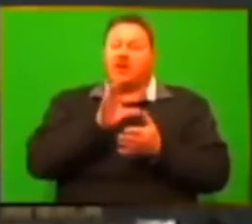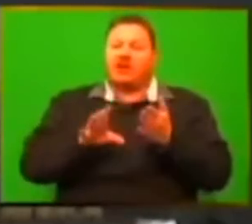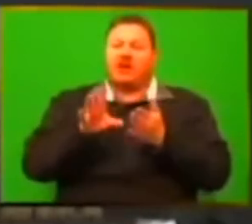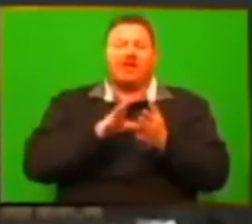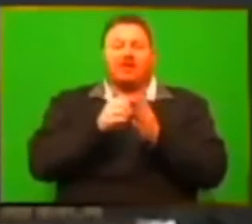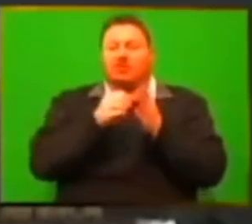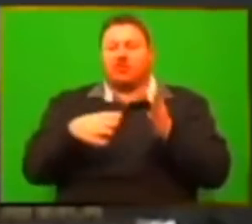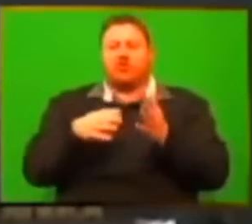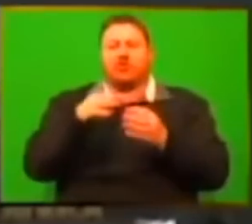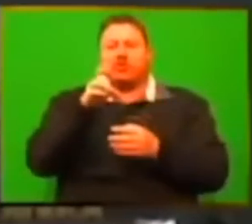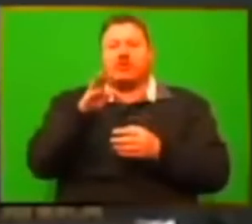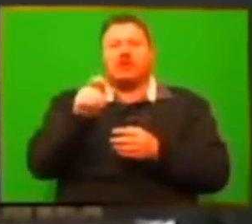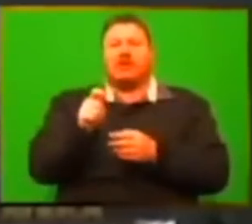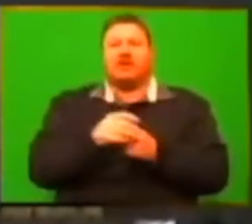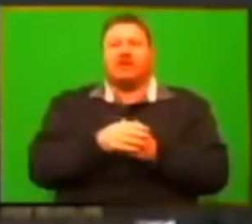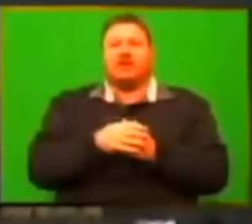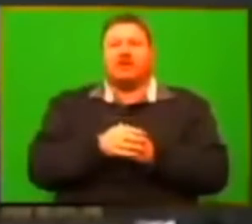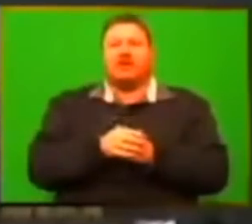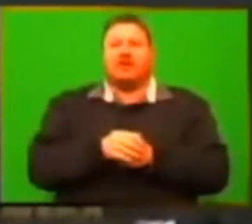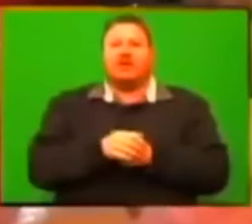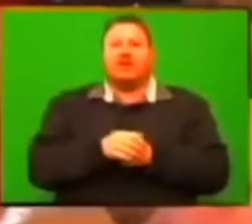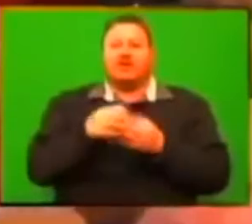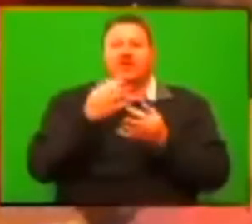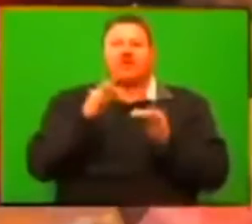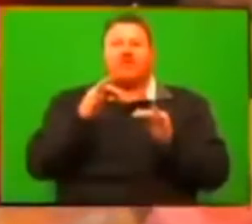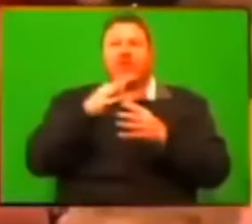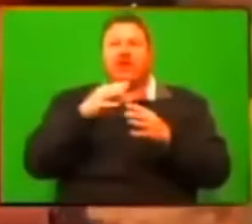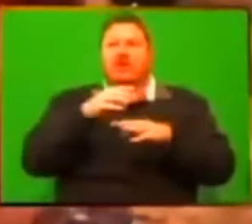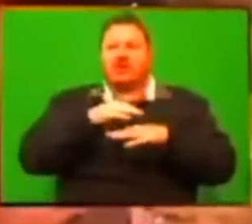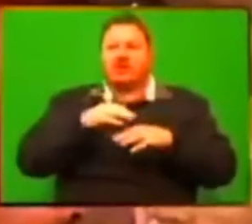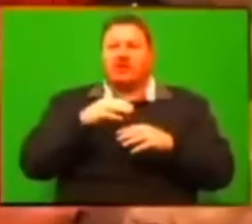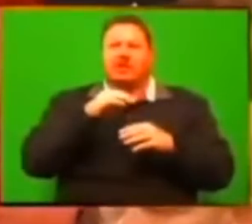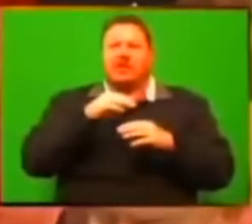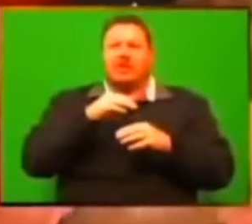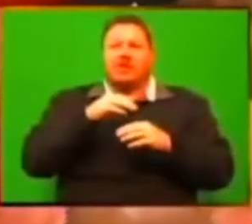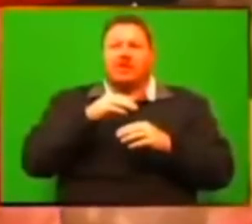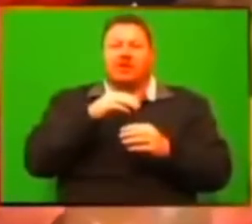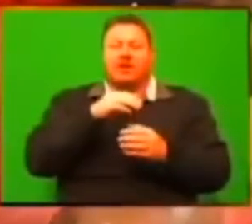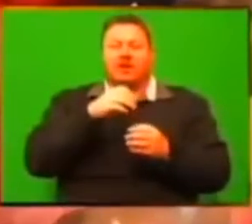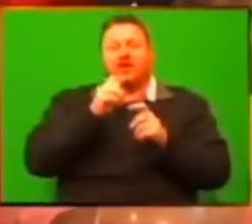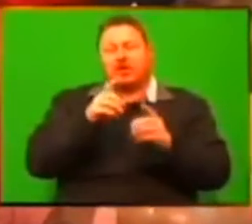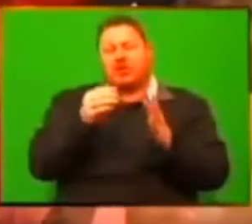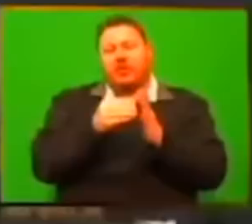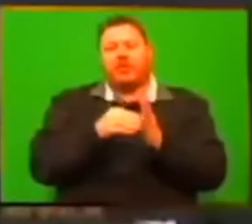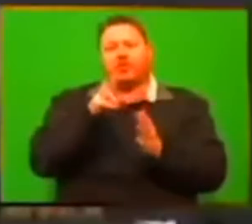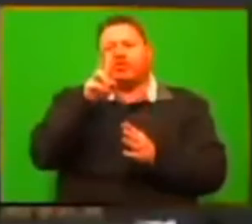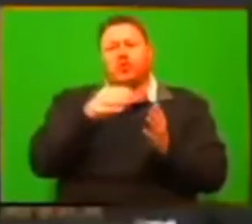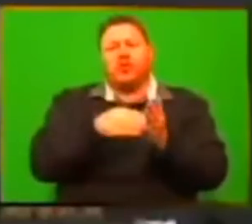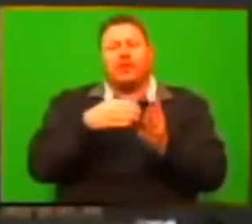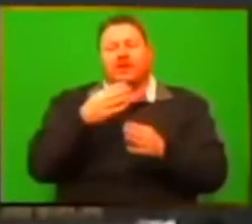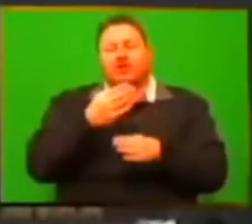student debt and introduce free decolonized education now. You claim to have created 2 million jobs through